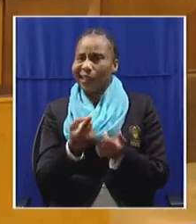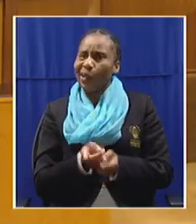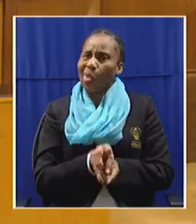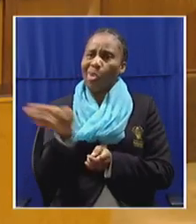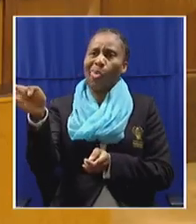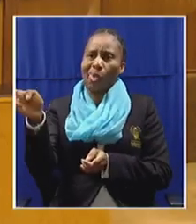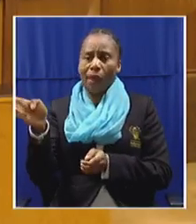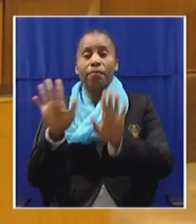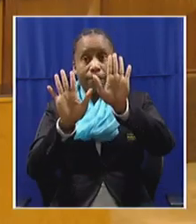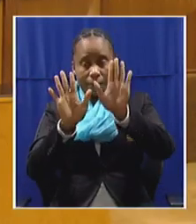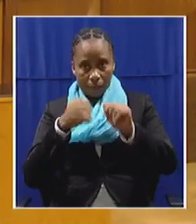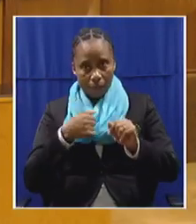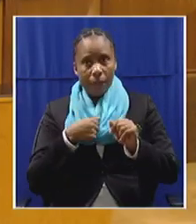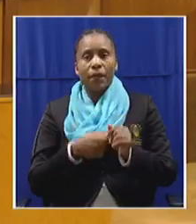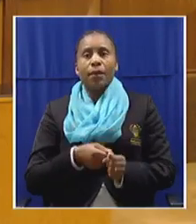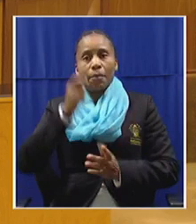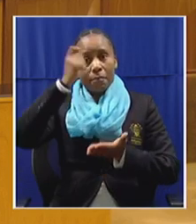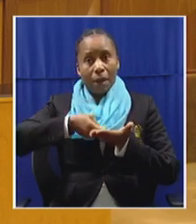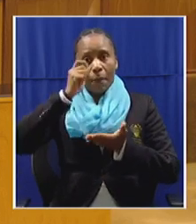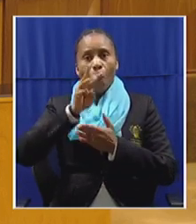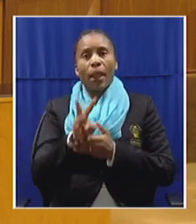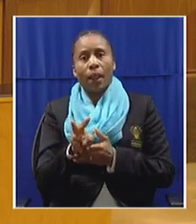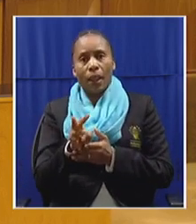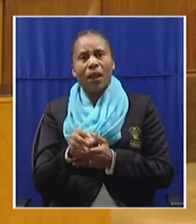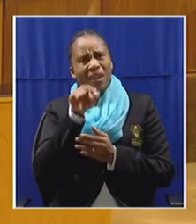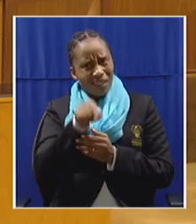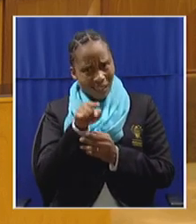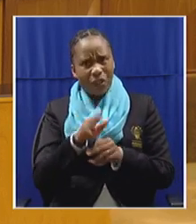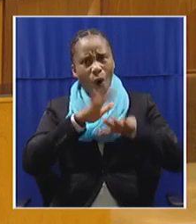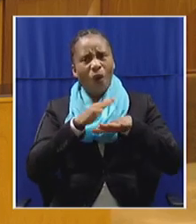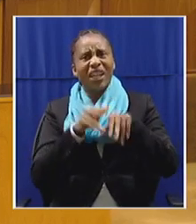The follow-up question is on issues related to townships.